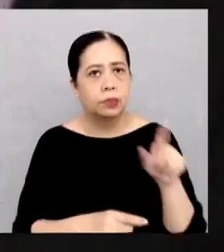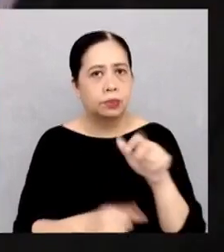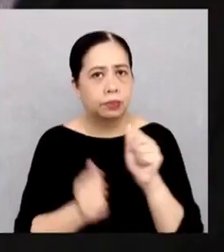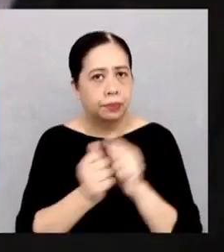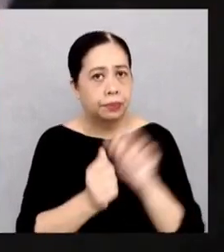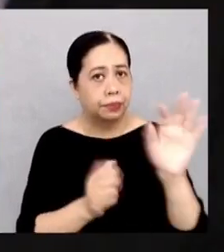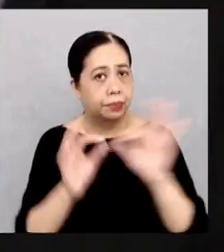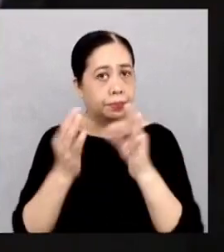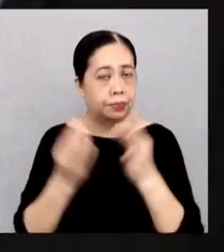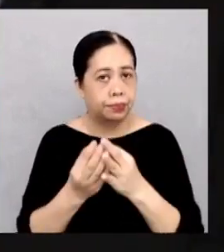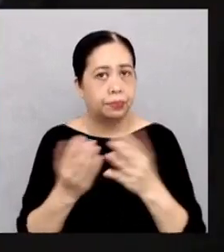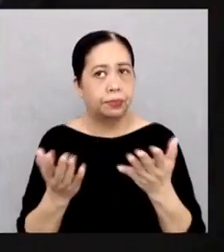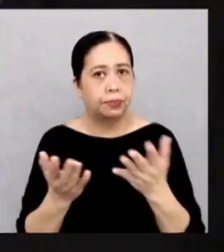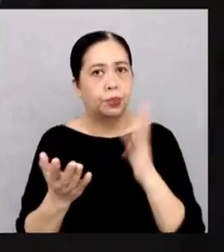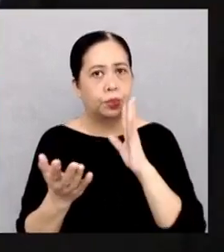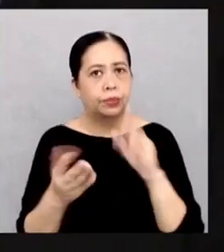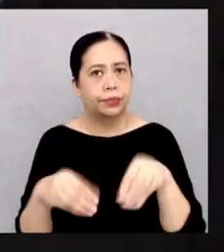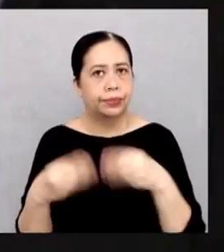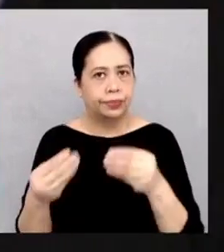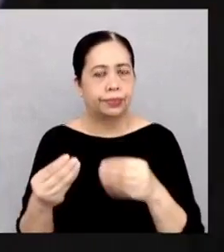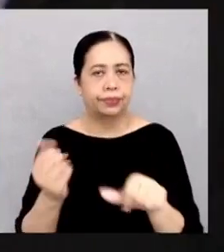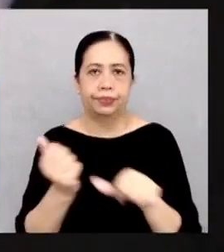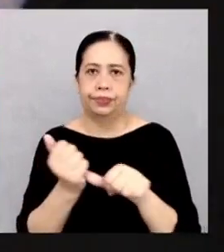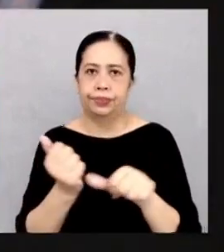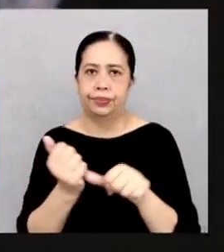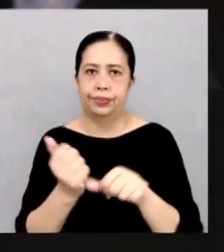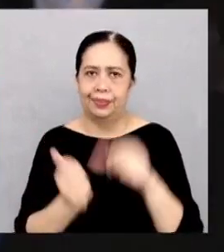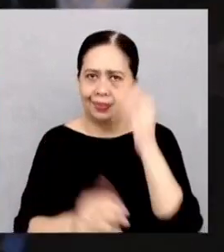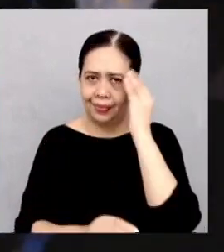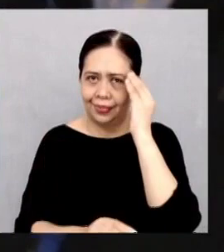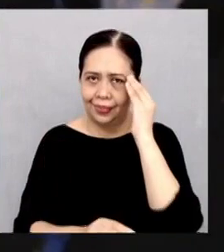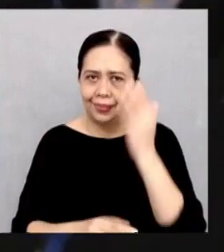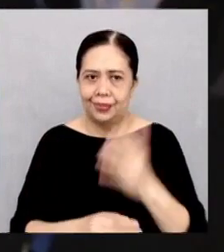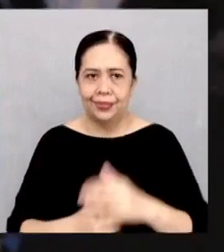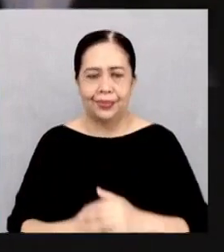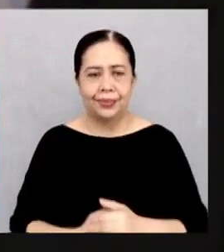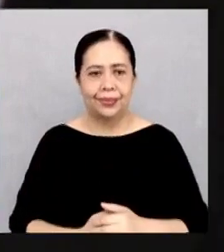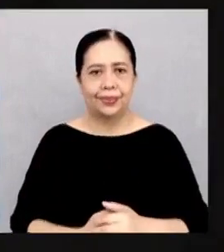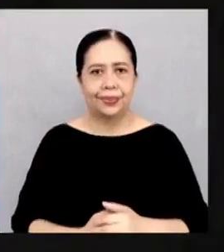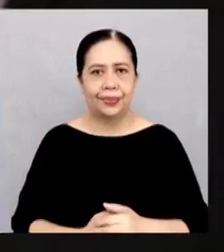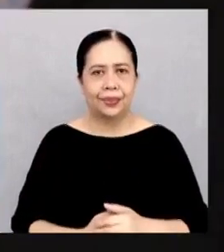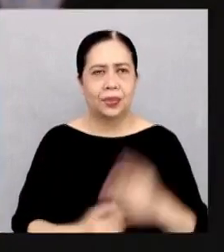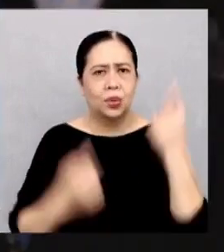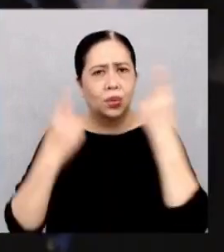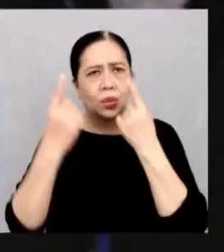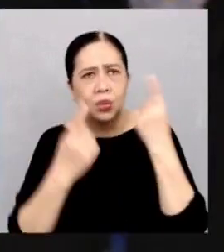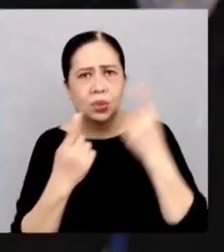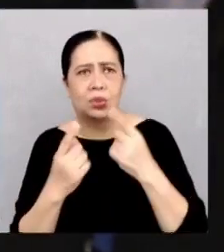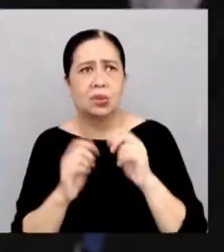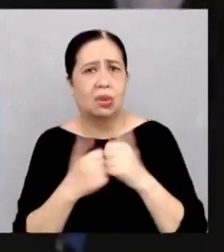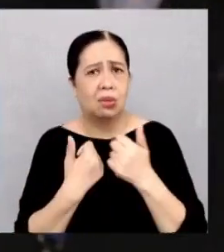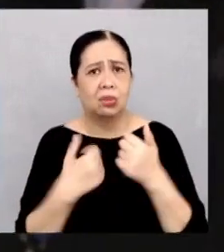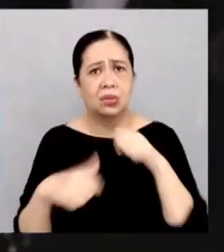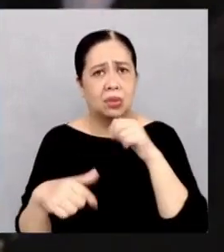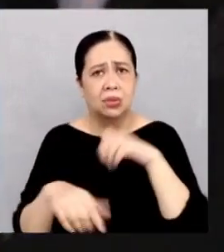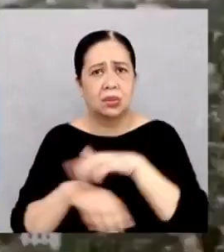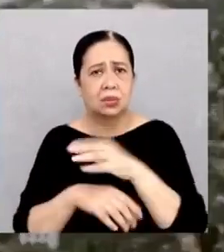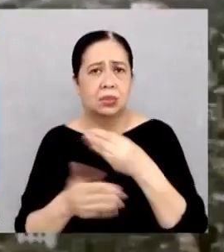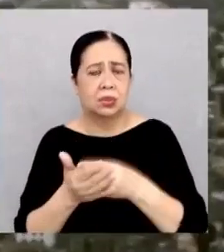pamilya nila, mabibigyan natin ng assistance. Dahil alam mo naman yan, nag-aalala yan na hindi sila makapagpadala sa pamilya